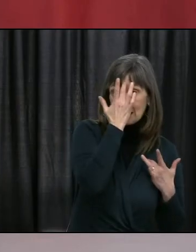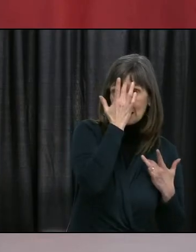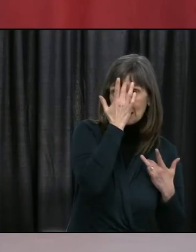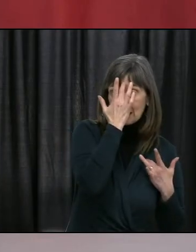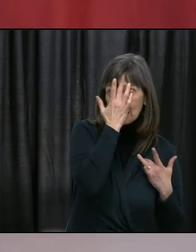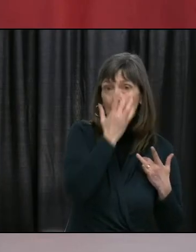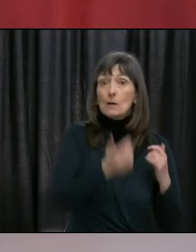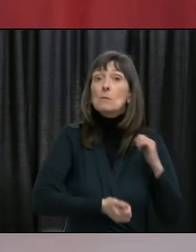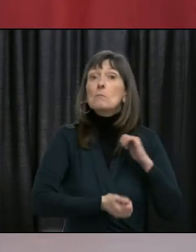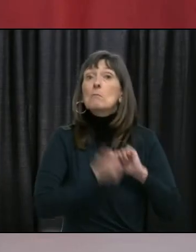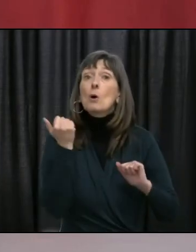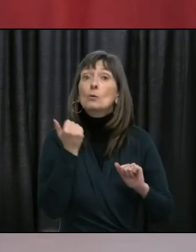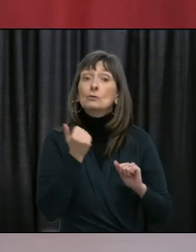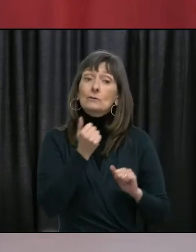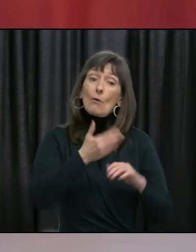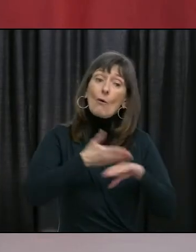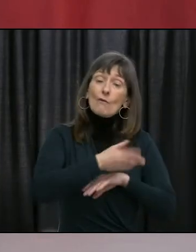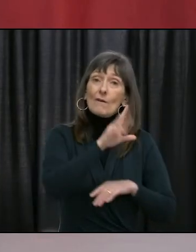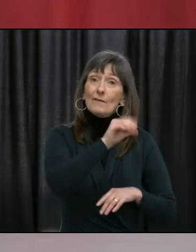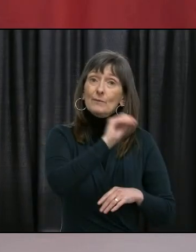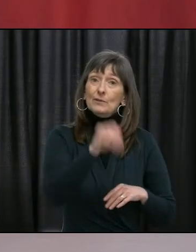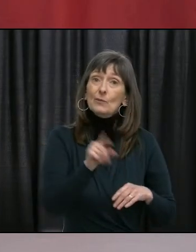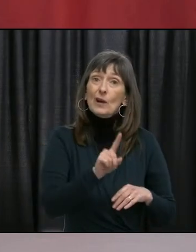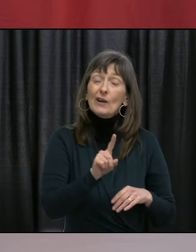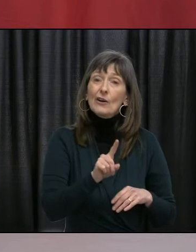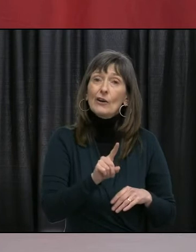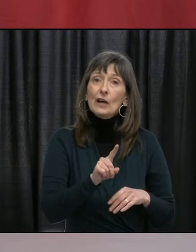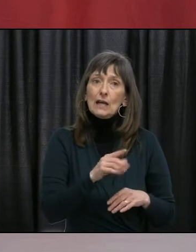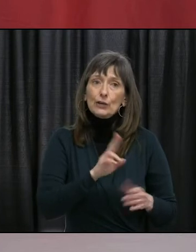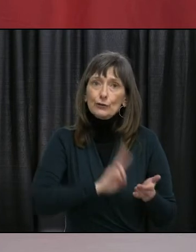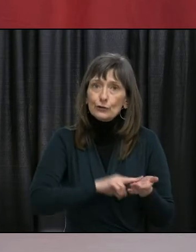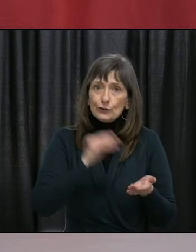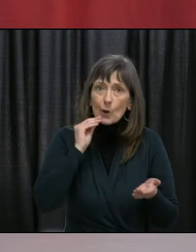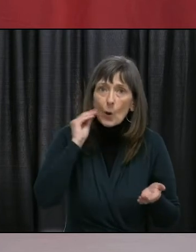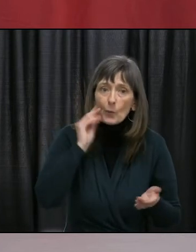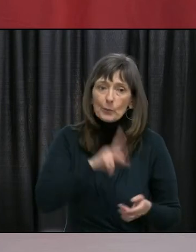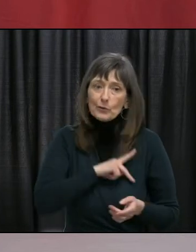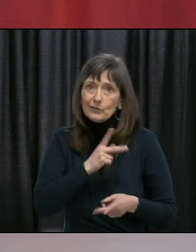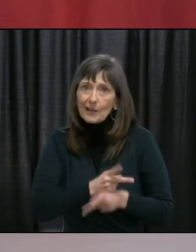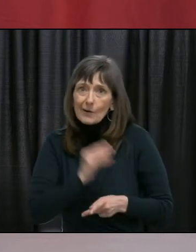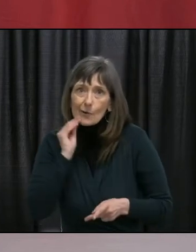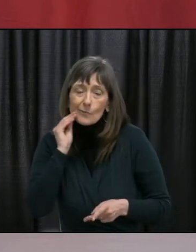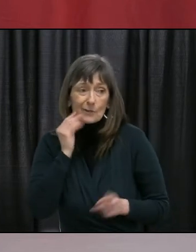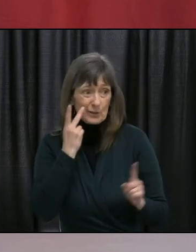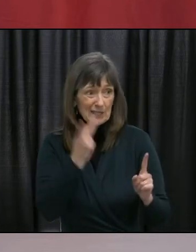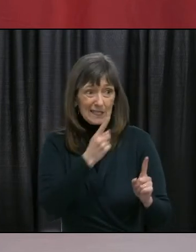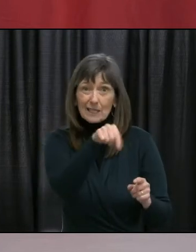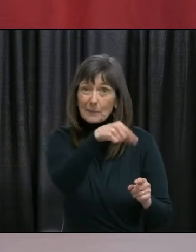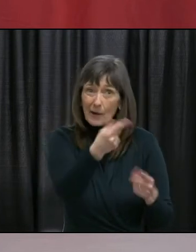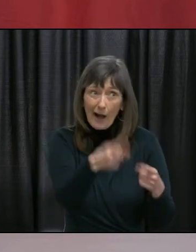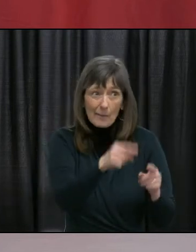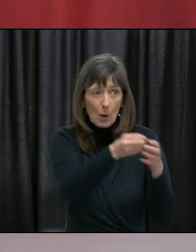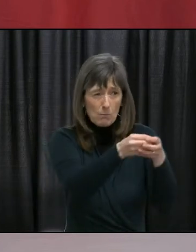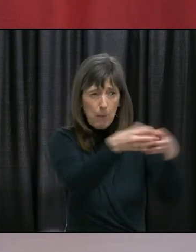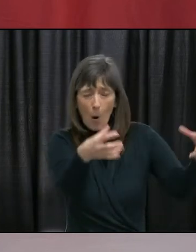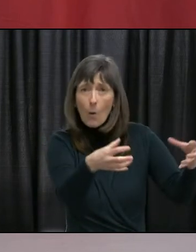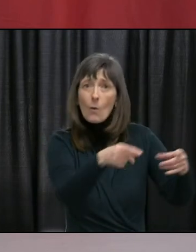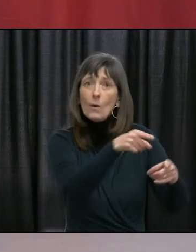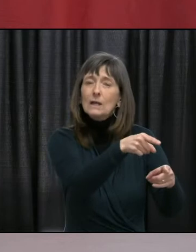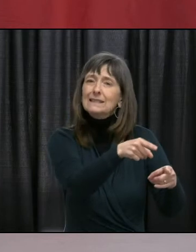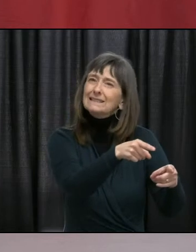look at long-term care homes and so on, you look no further than Quebec and see what's happening there. So, really it just highlights the fact that we just